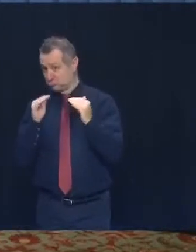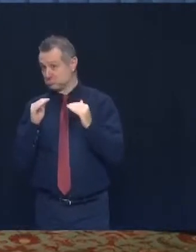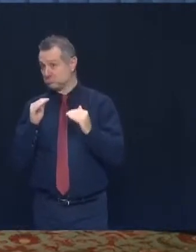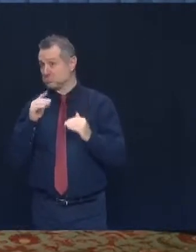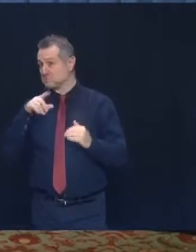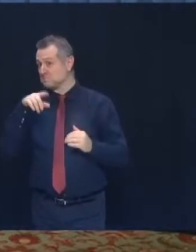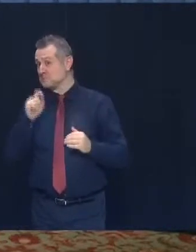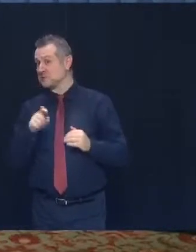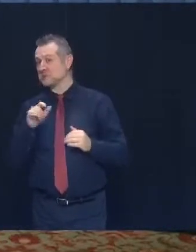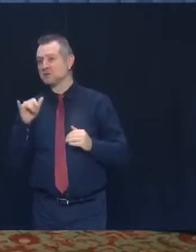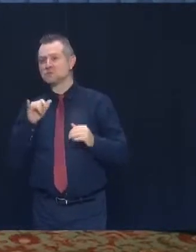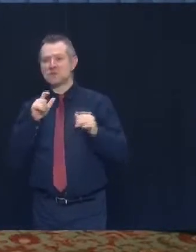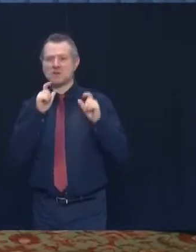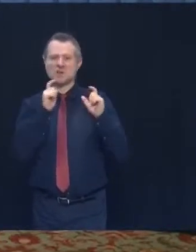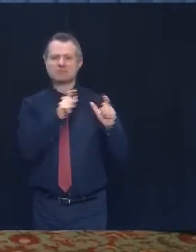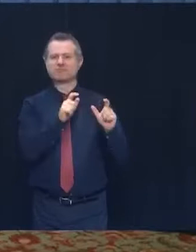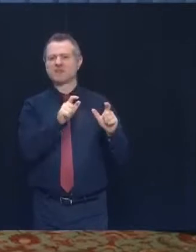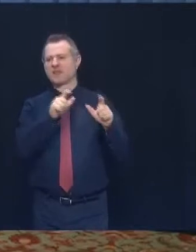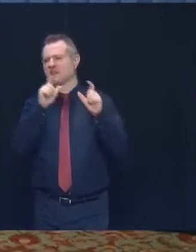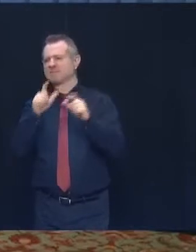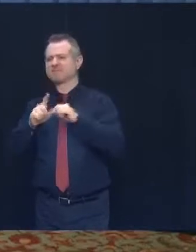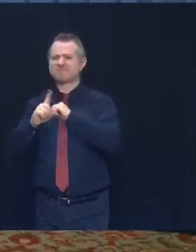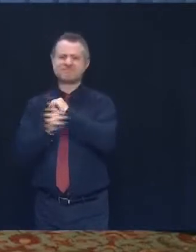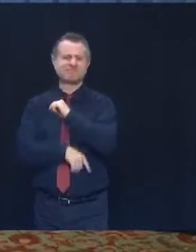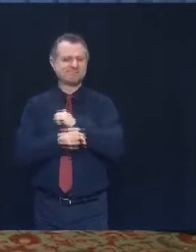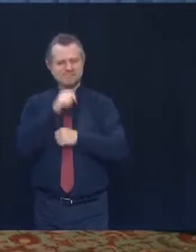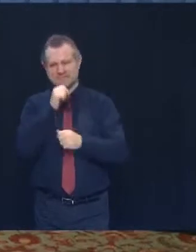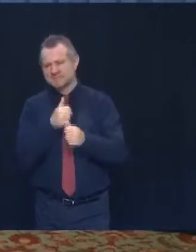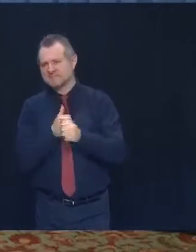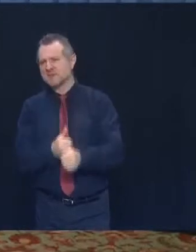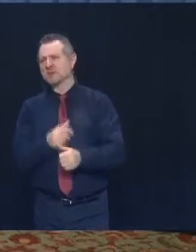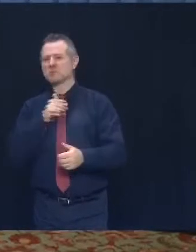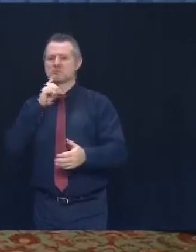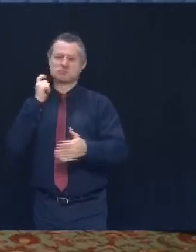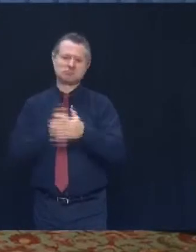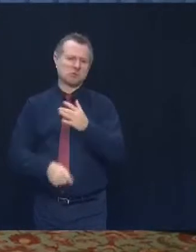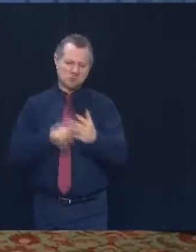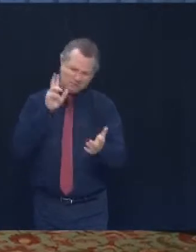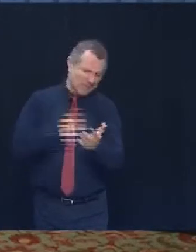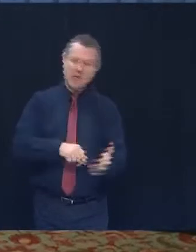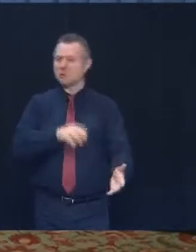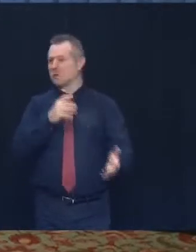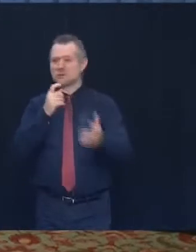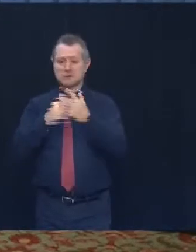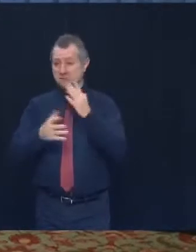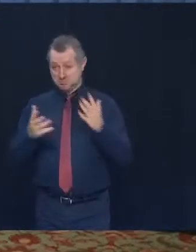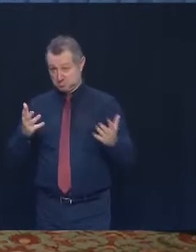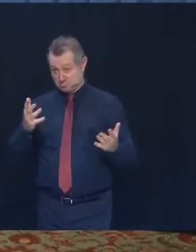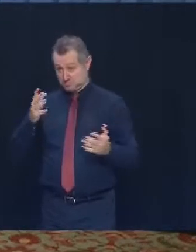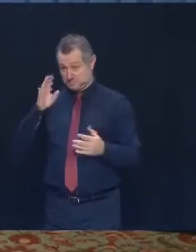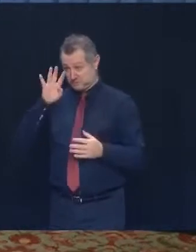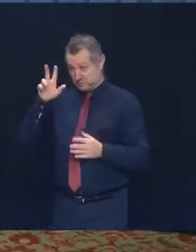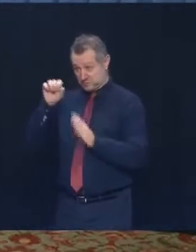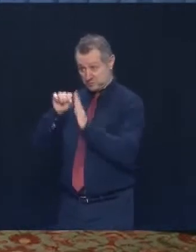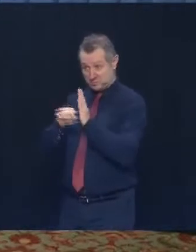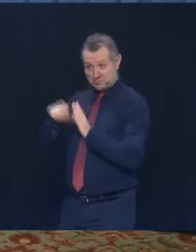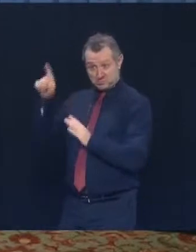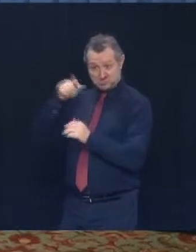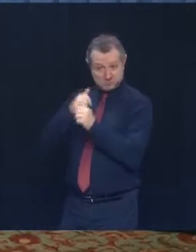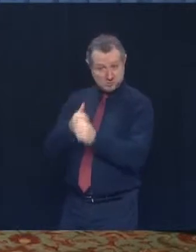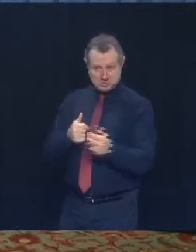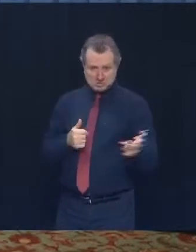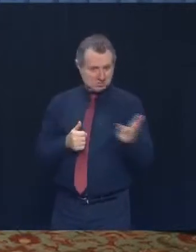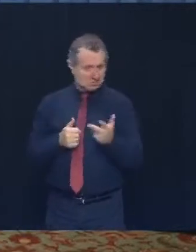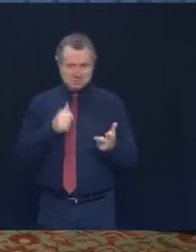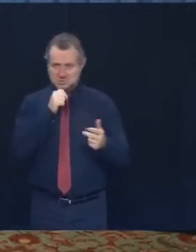fine to quarantine, how can you do that? How can you say there's one standard for all the states except for the states that we don't apply the standard to?